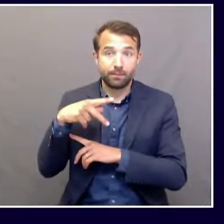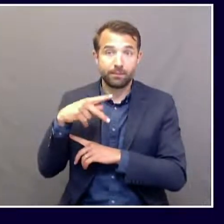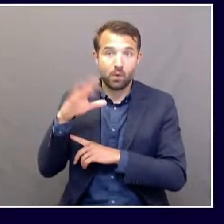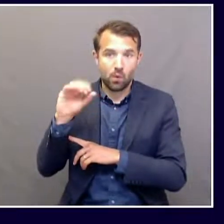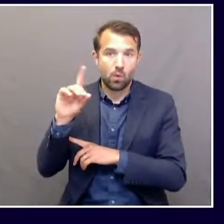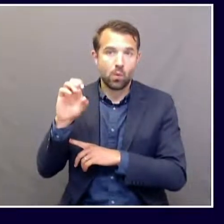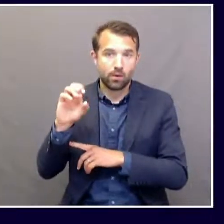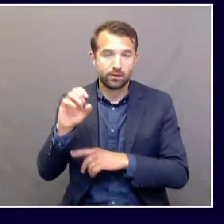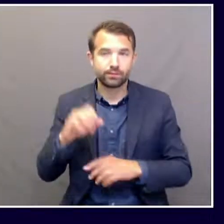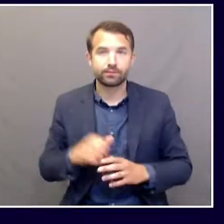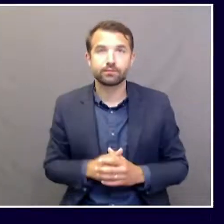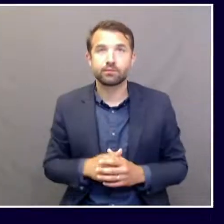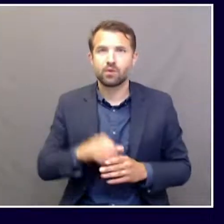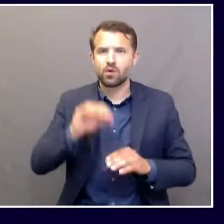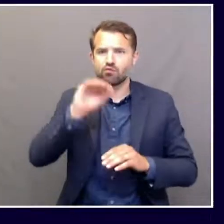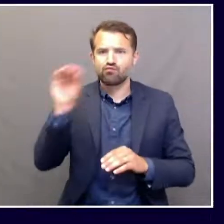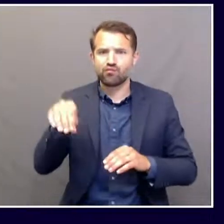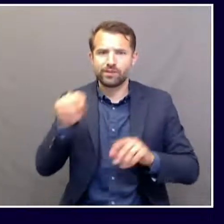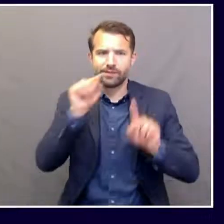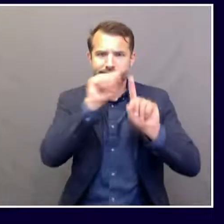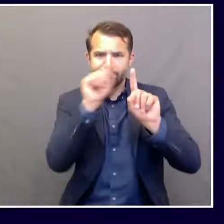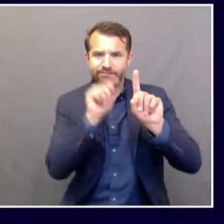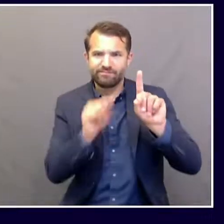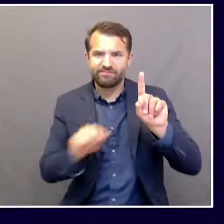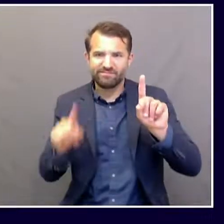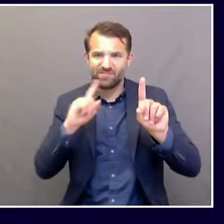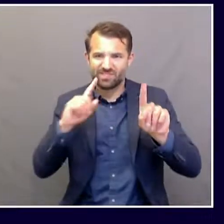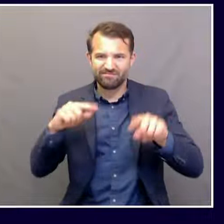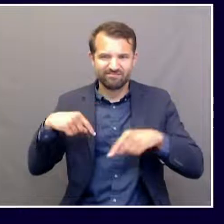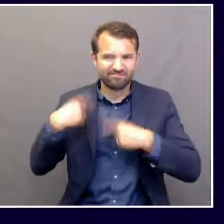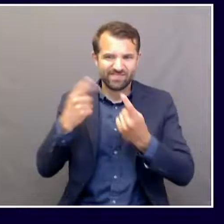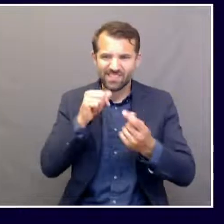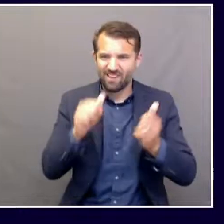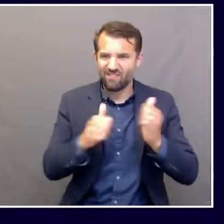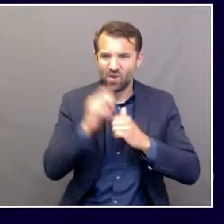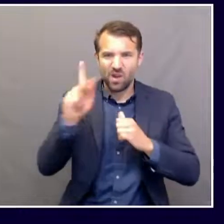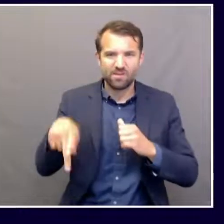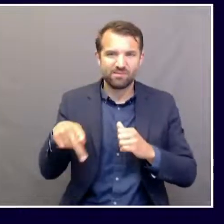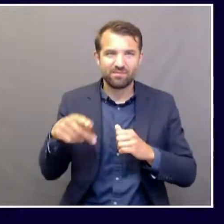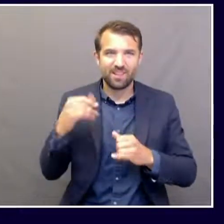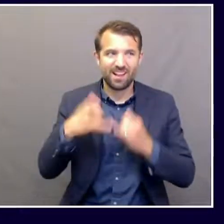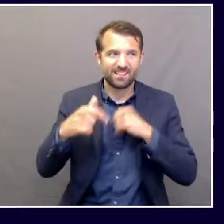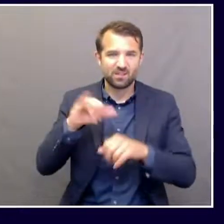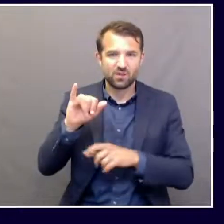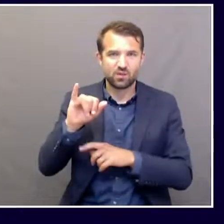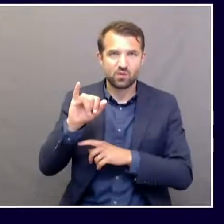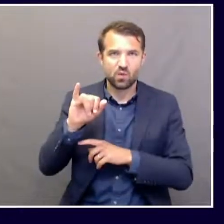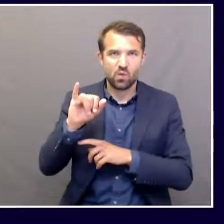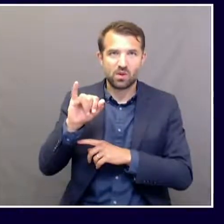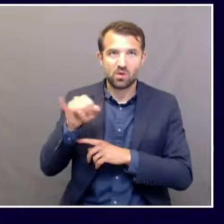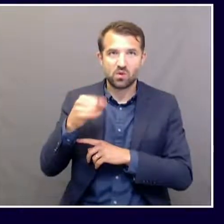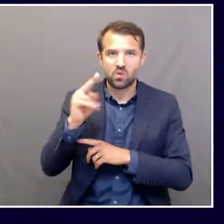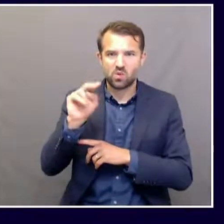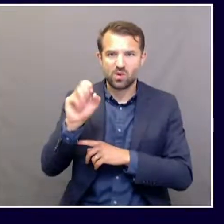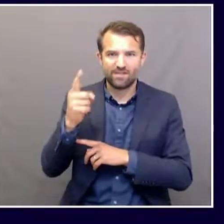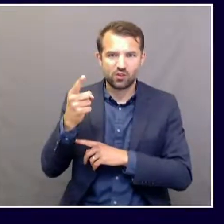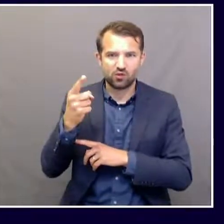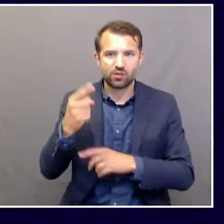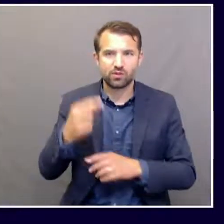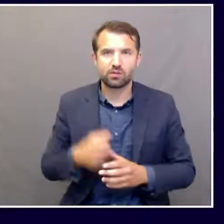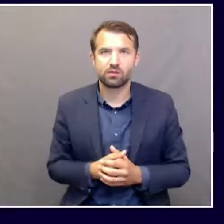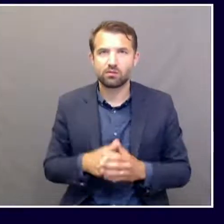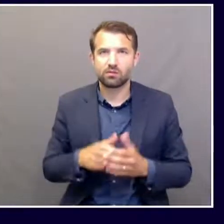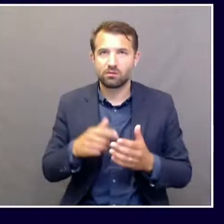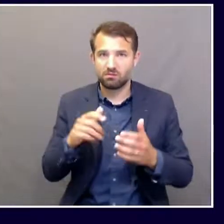1st. Is that going to be updated soon, and will it be kept regularly updated? Yeah, I think that we update that weekly, Director Shaw, is that